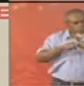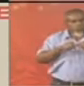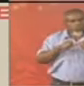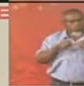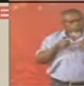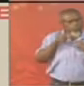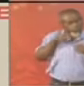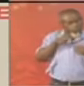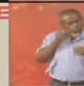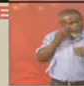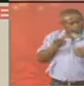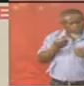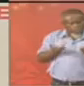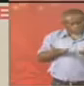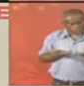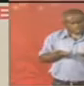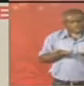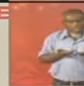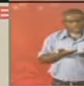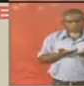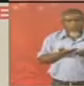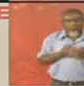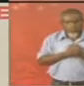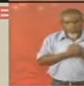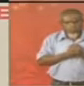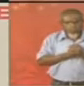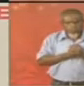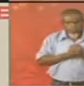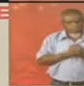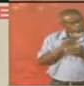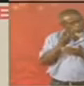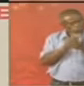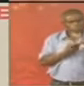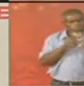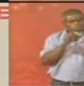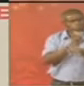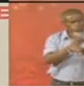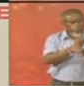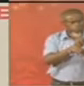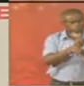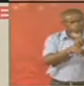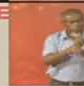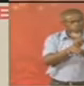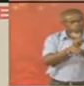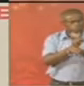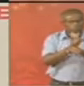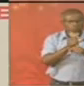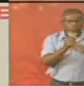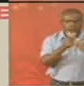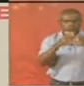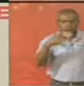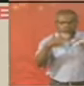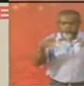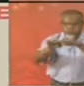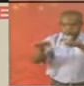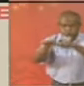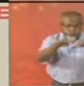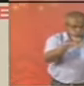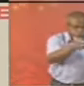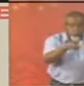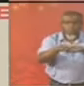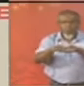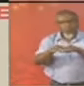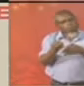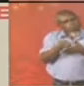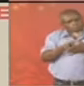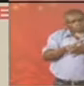they either work by mass action, keeping everybody out of everyone's way, or by individual action, keeping